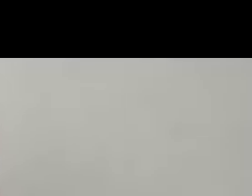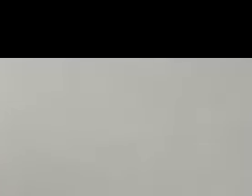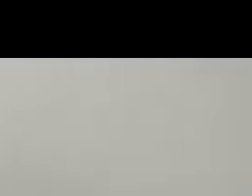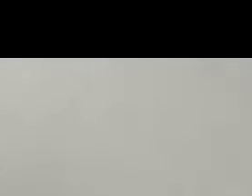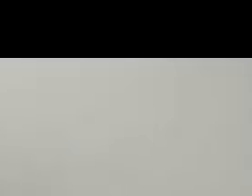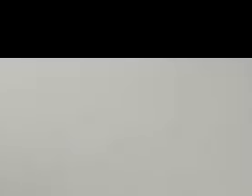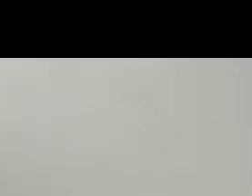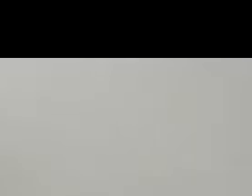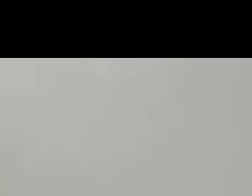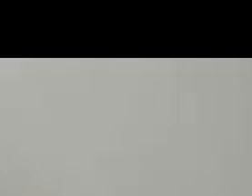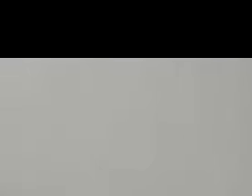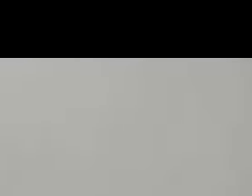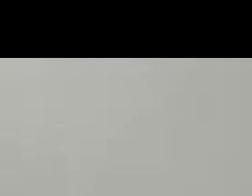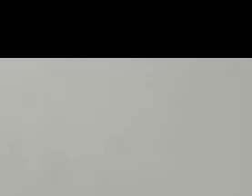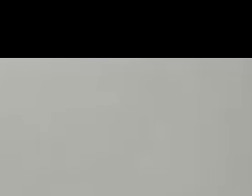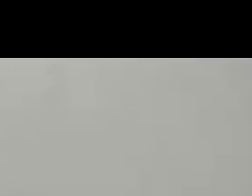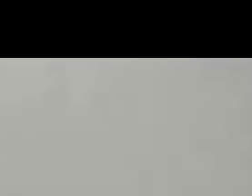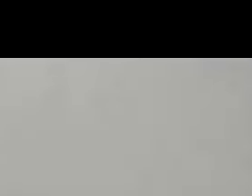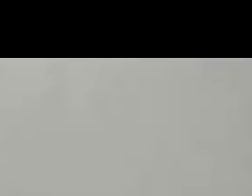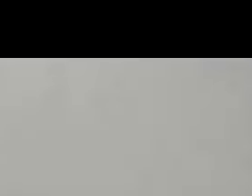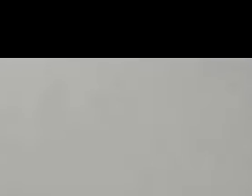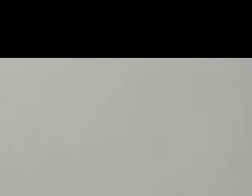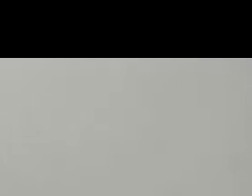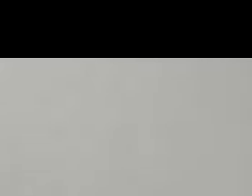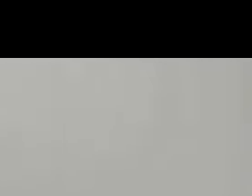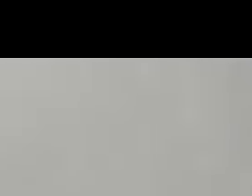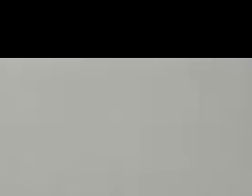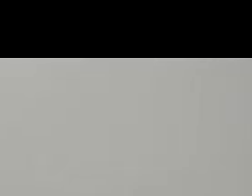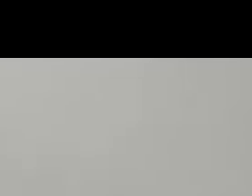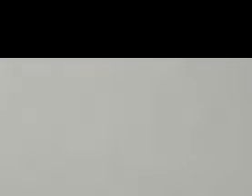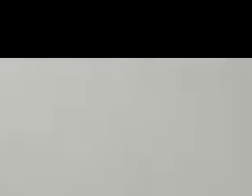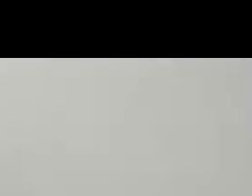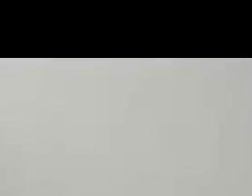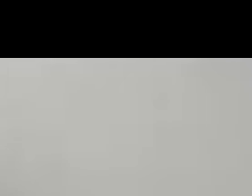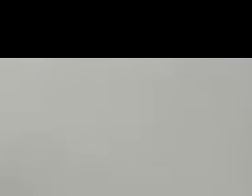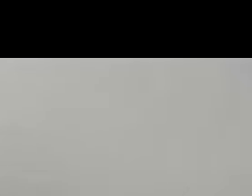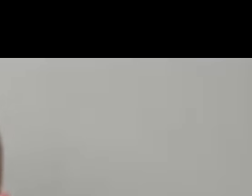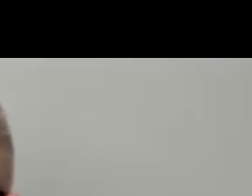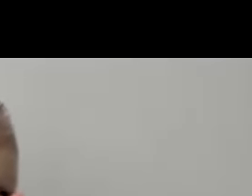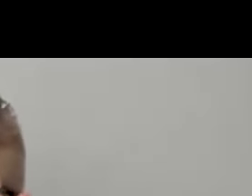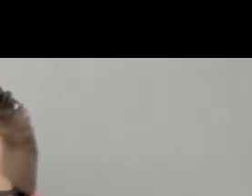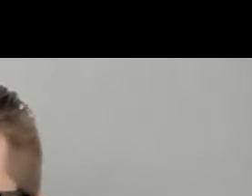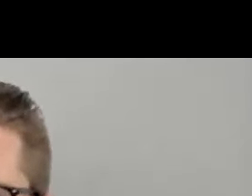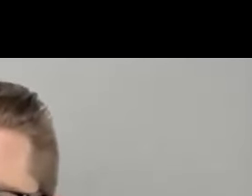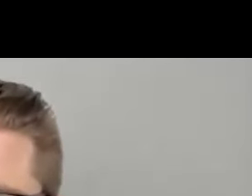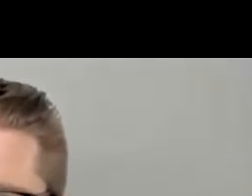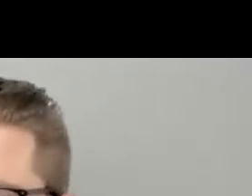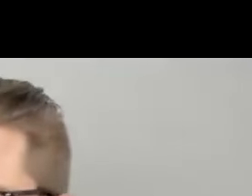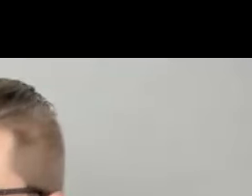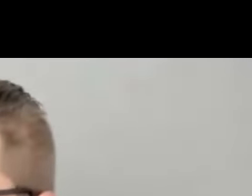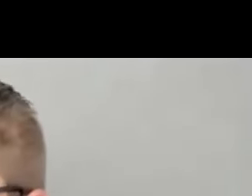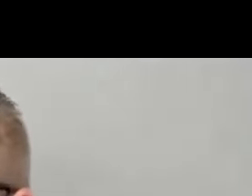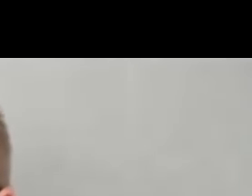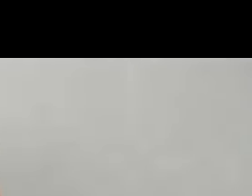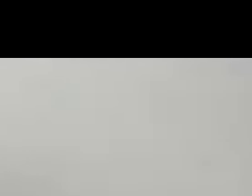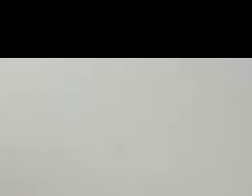one in there. I can put it in again. That's okay. I just saw it. So I want to make sure. So this would be exactly what we just showed